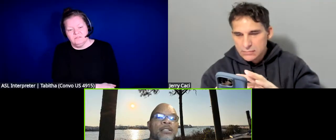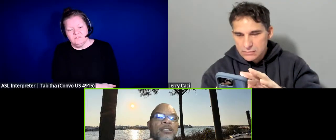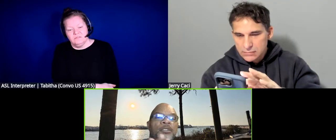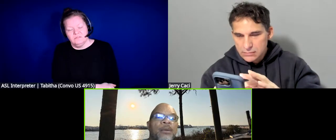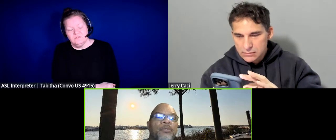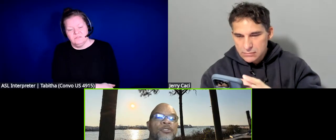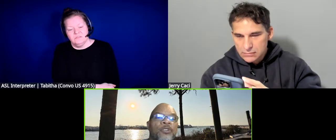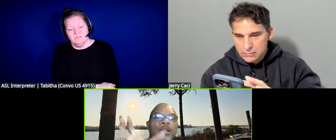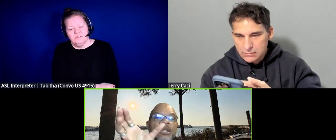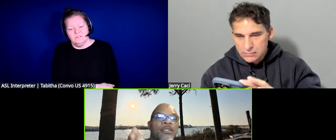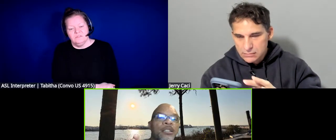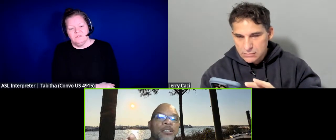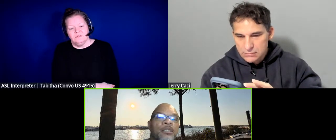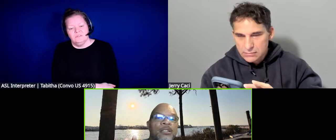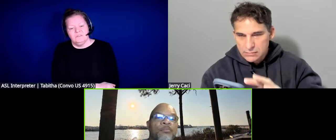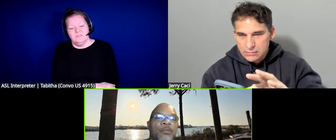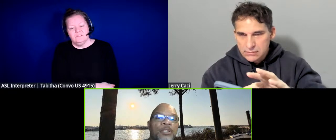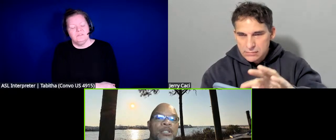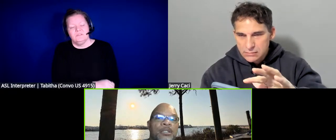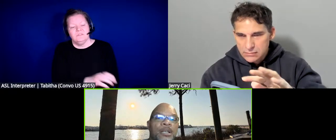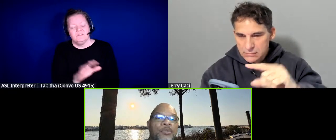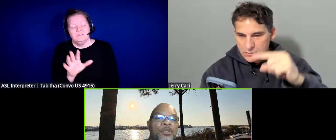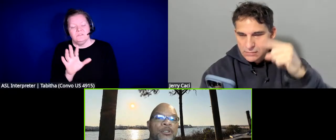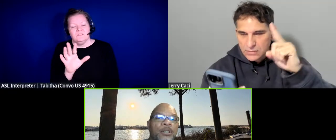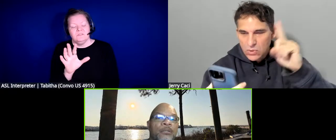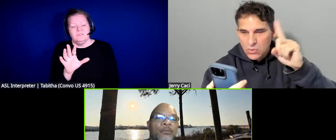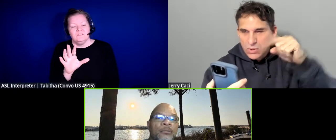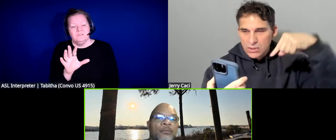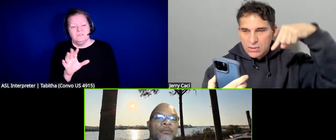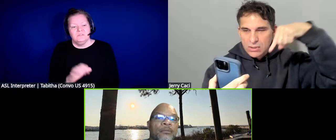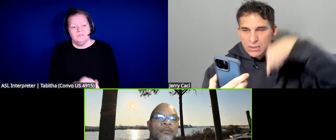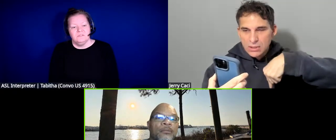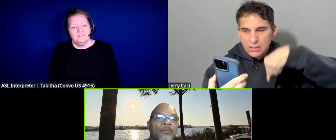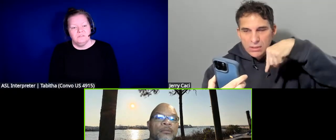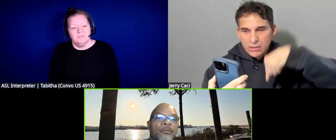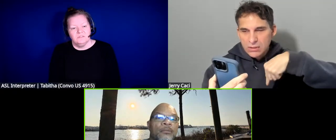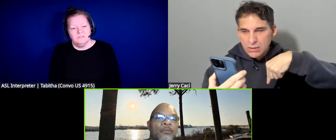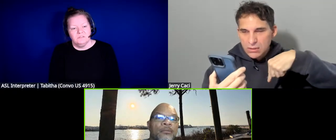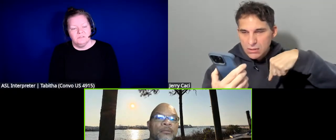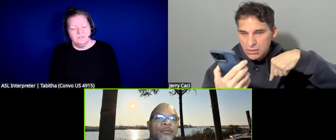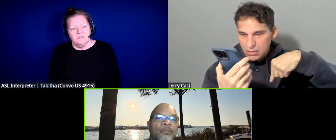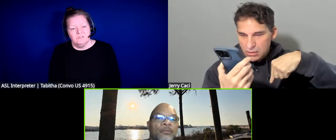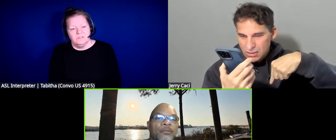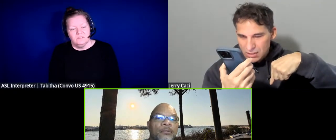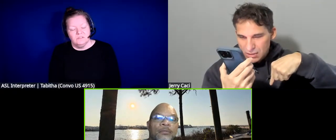I can't see the top of your screen. I just need to see be able to see the top of the screen.